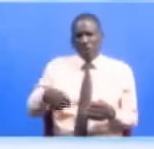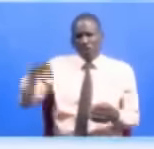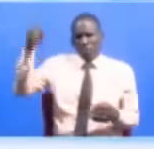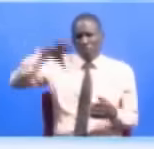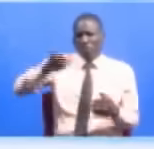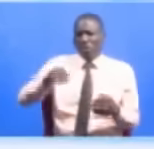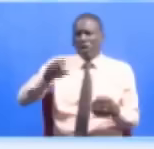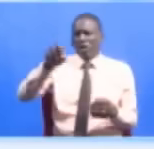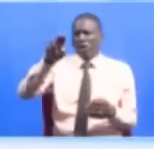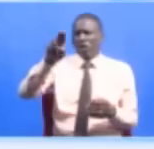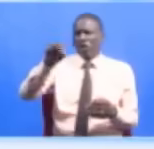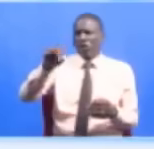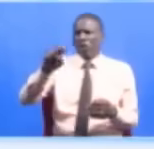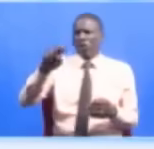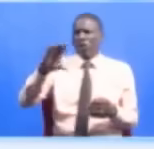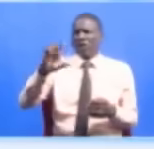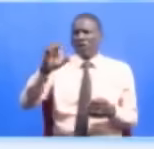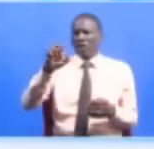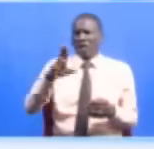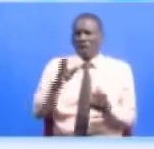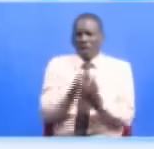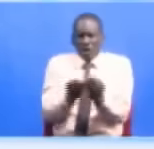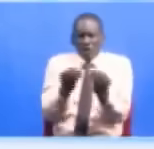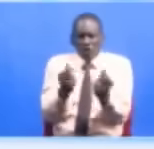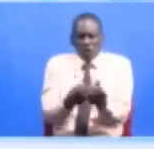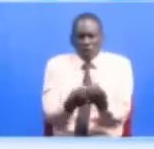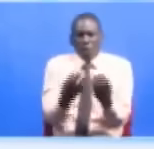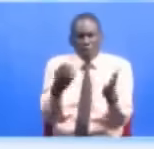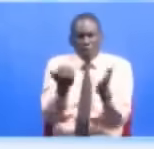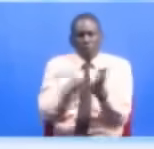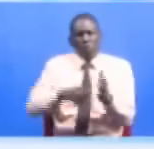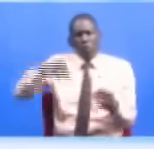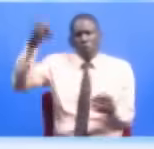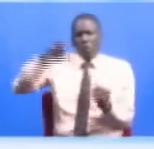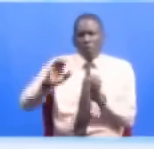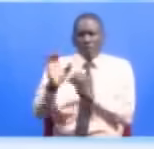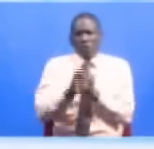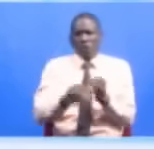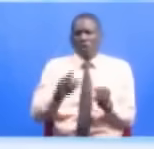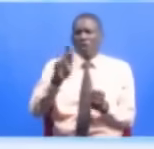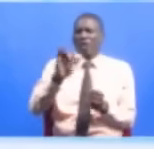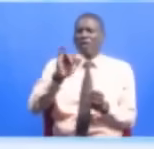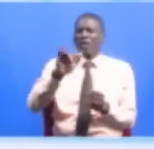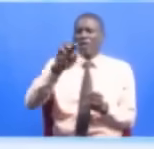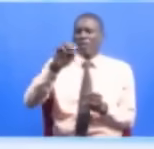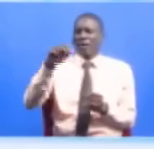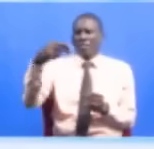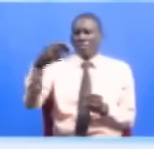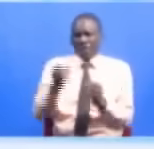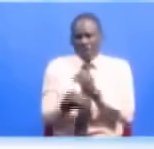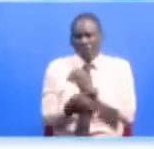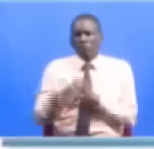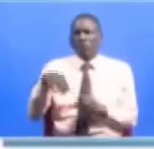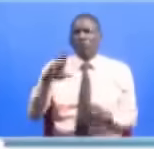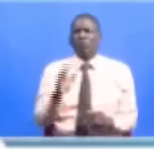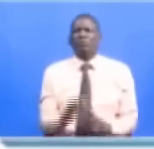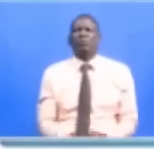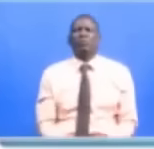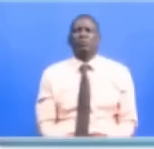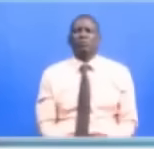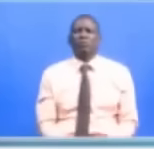plants and can solve the multiple blackout issues in the country. Margaret Kimathi tells us more.